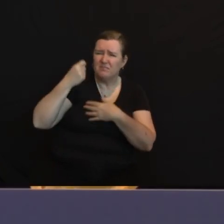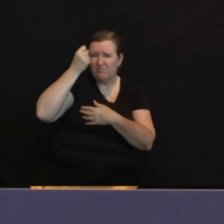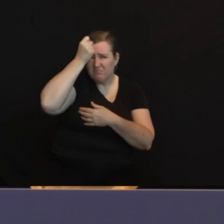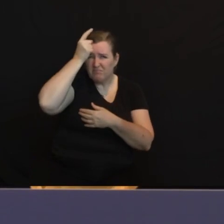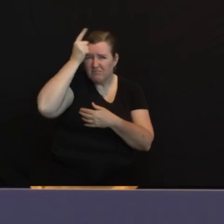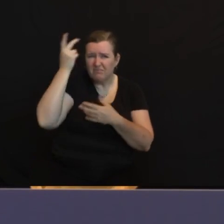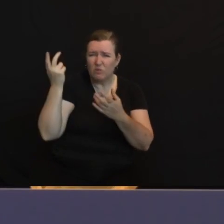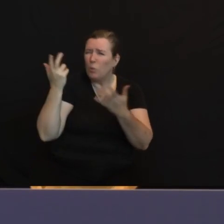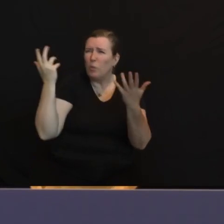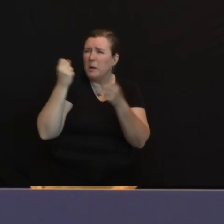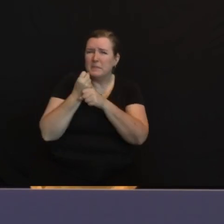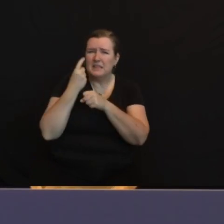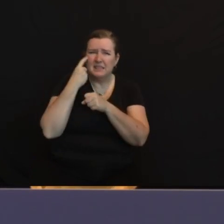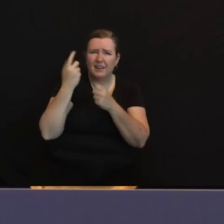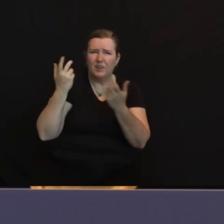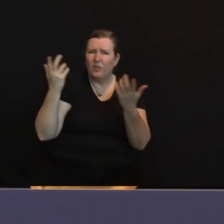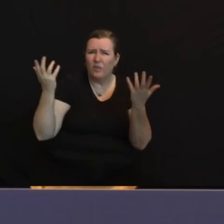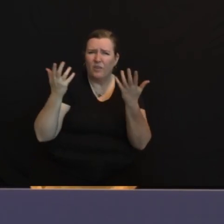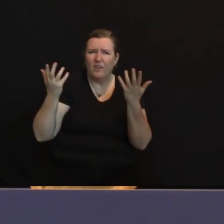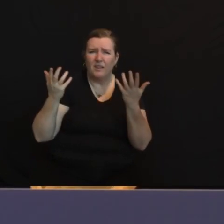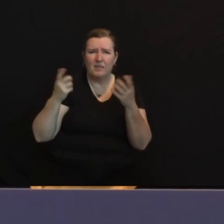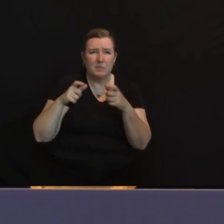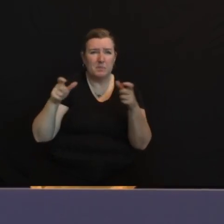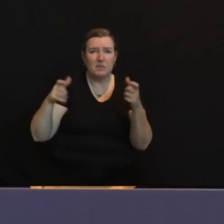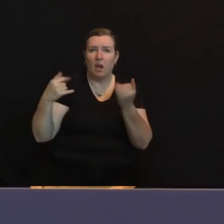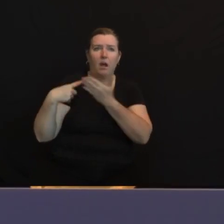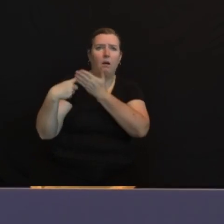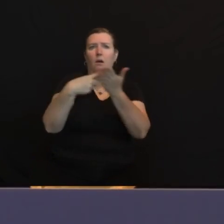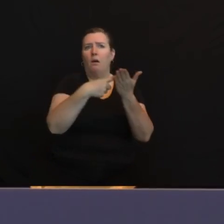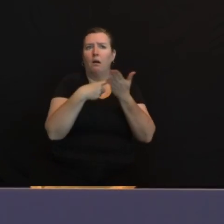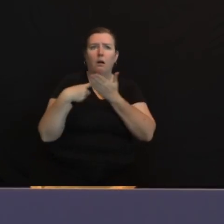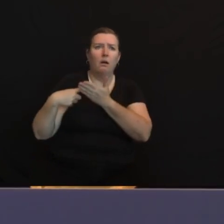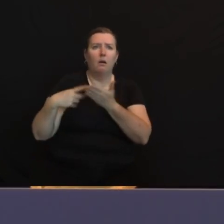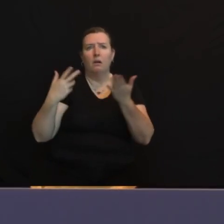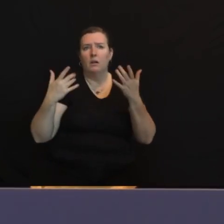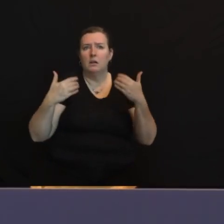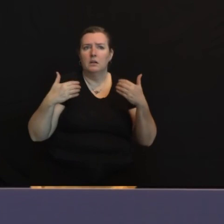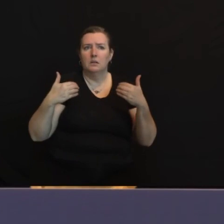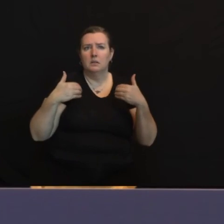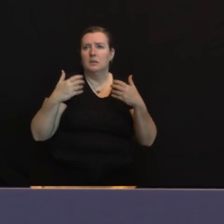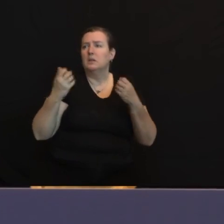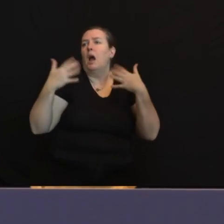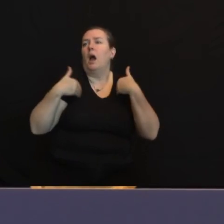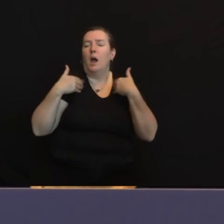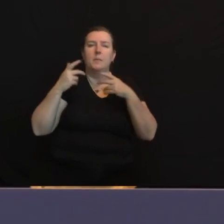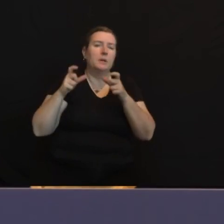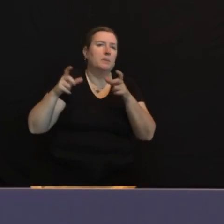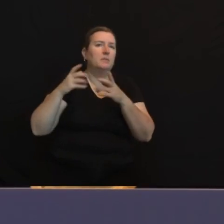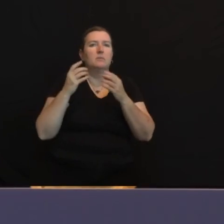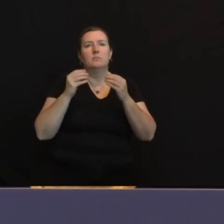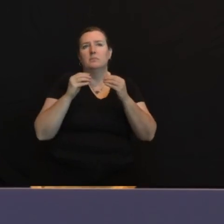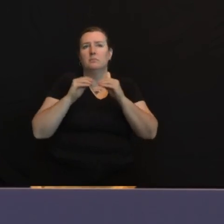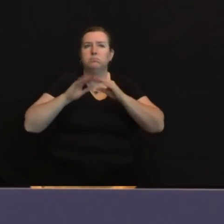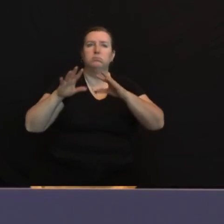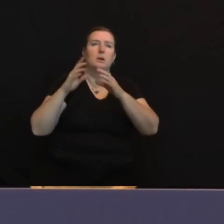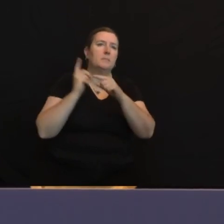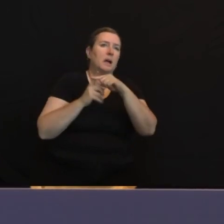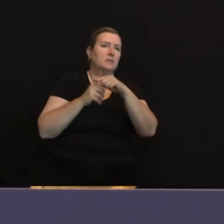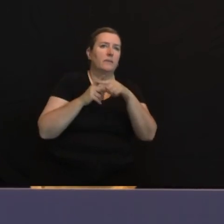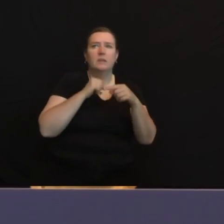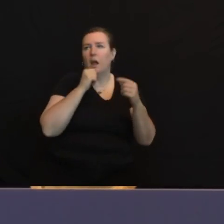happening here? I know there's been a lot of talk about younger people getting more cases. They are not winding up in the